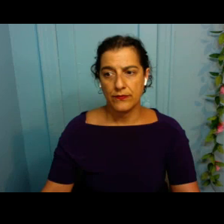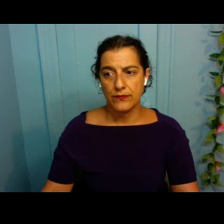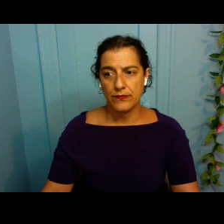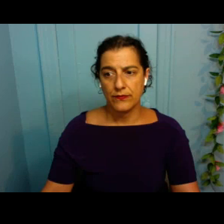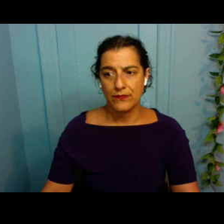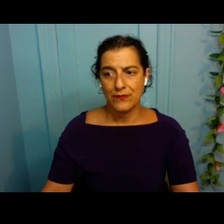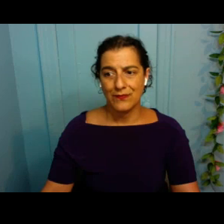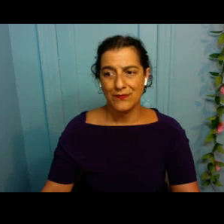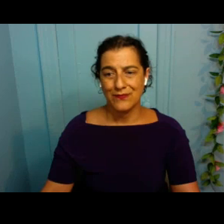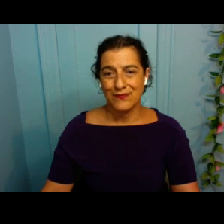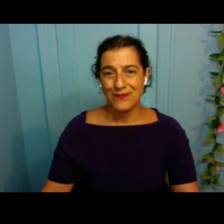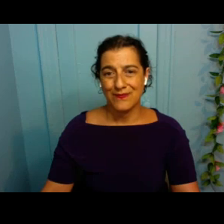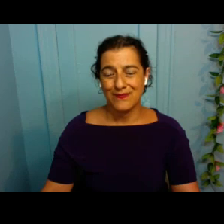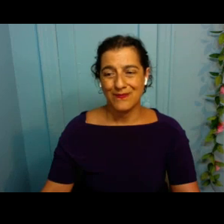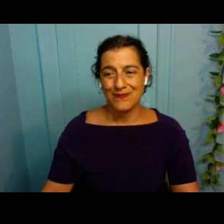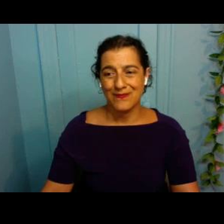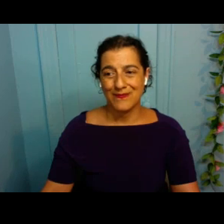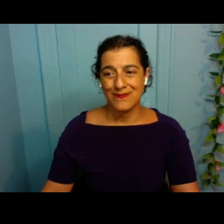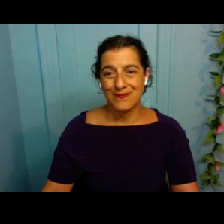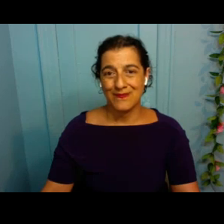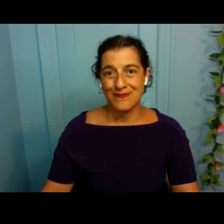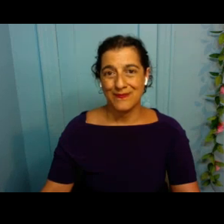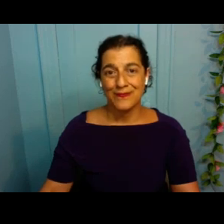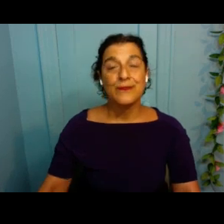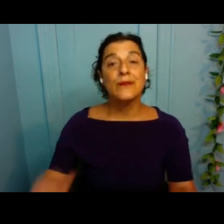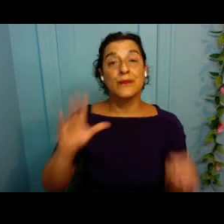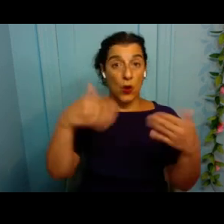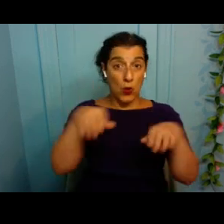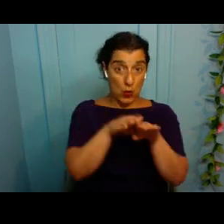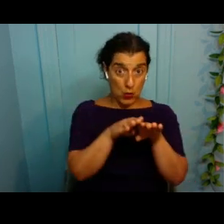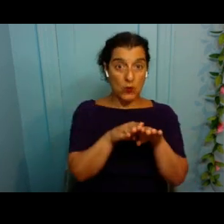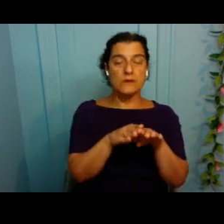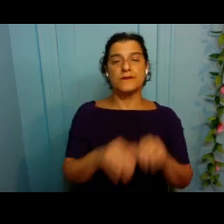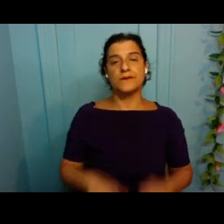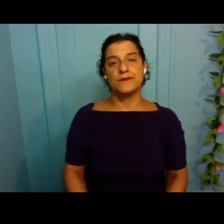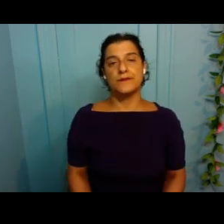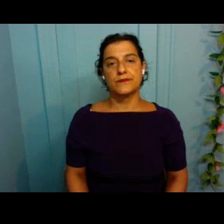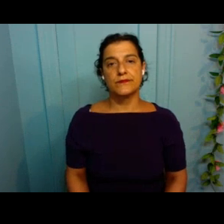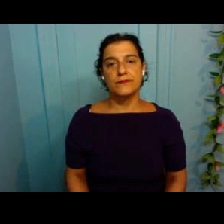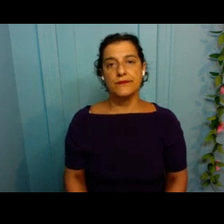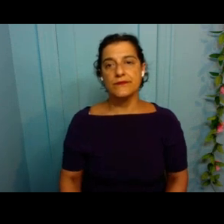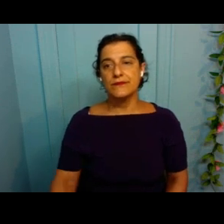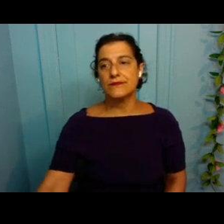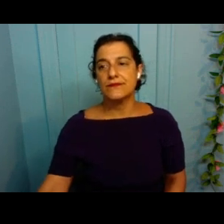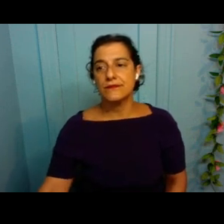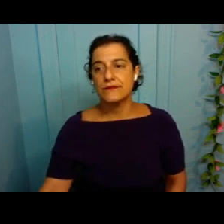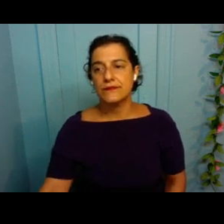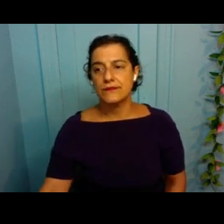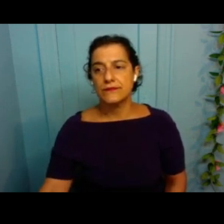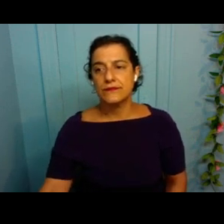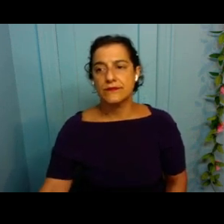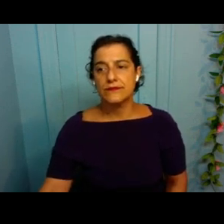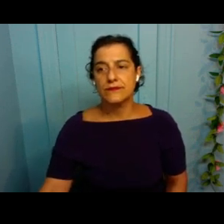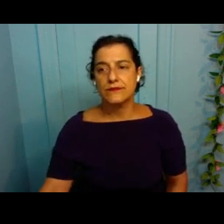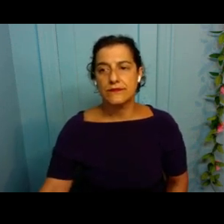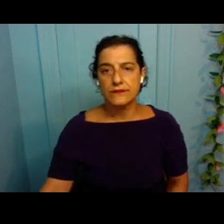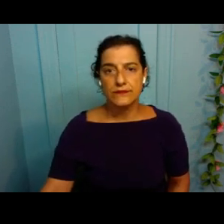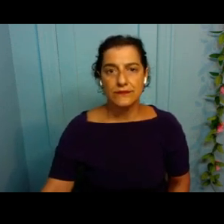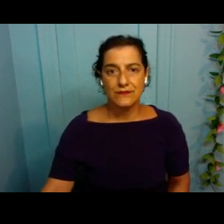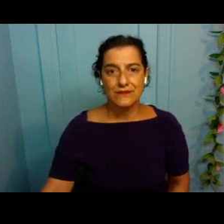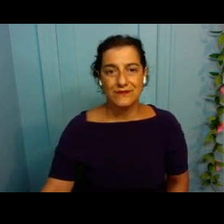Okay, I'm going to go ahead and close this and should be sharing the